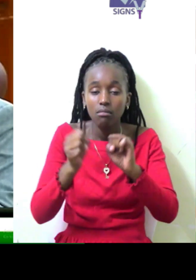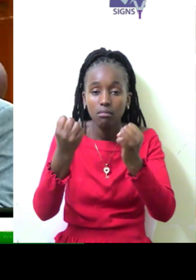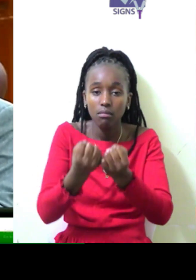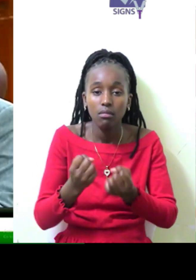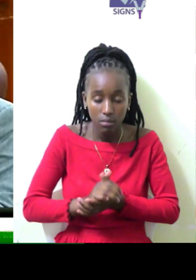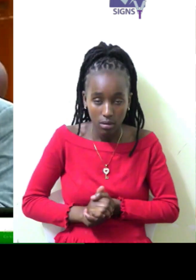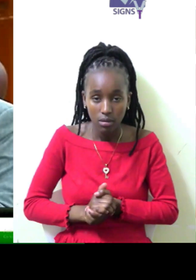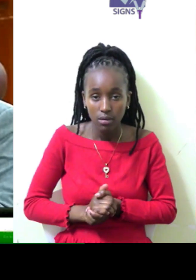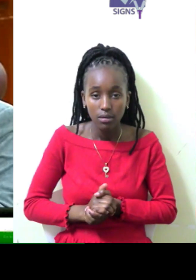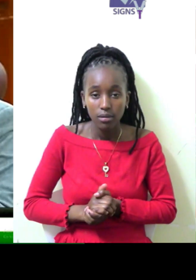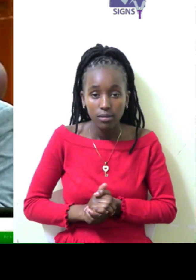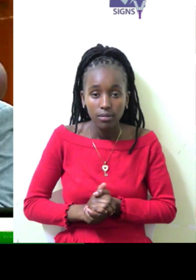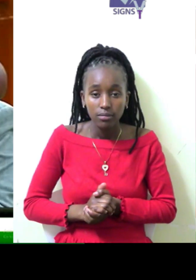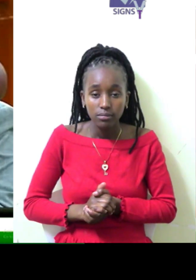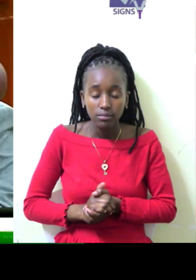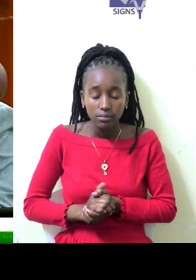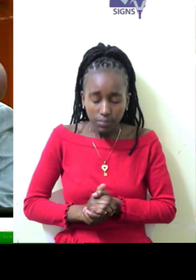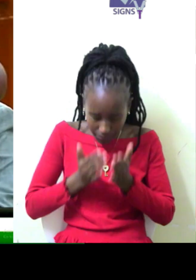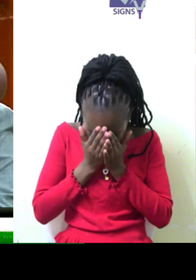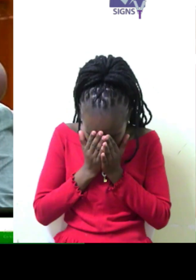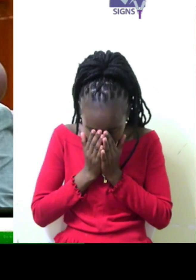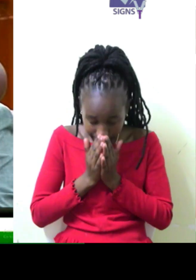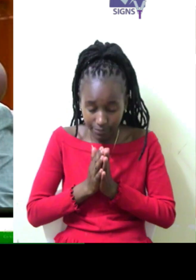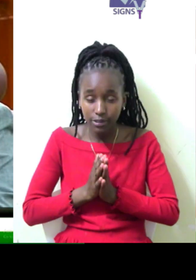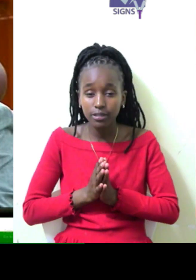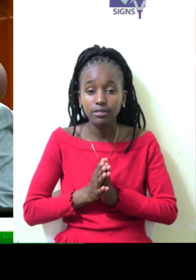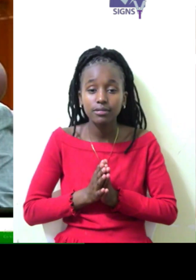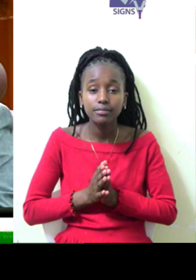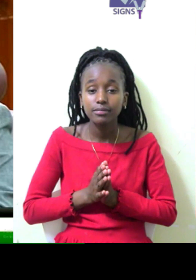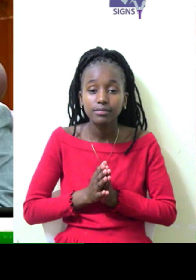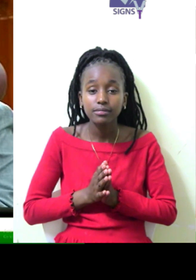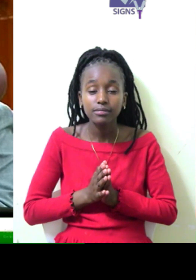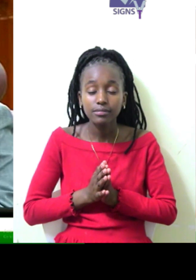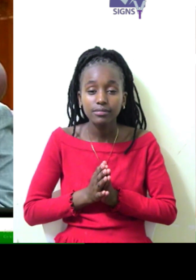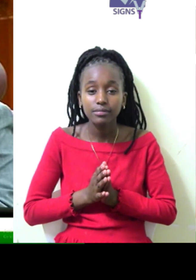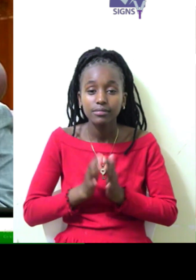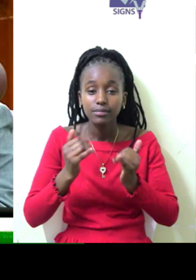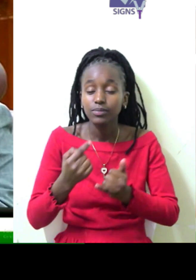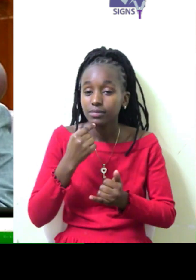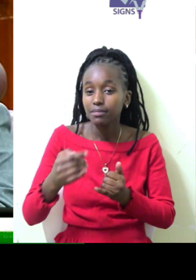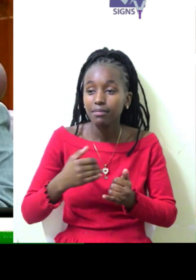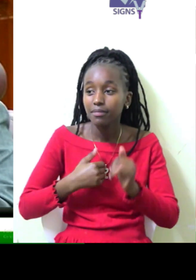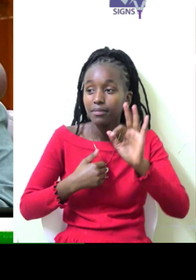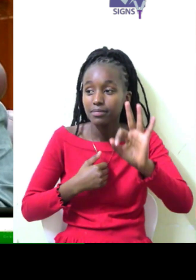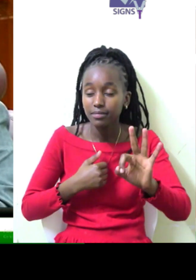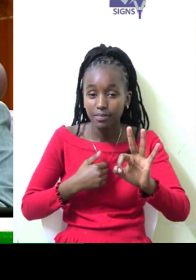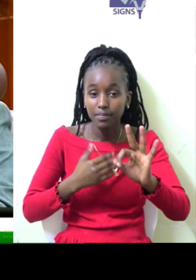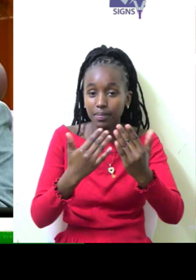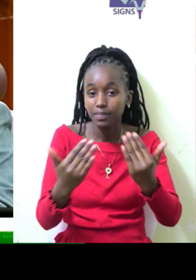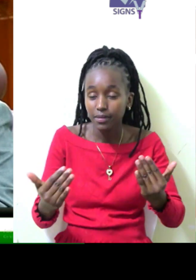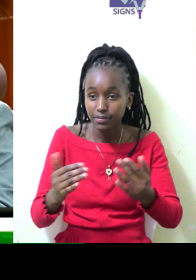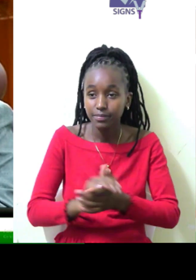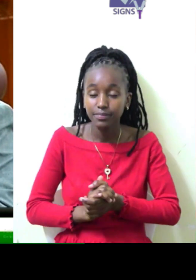had three thematics, Mr. Speaker, that we want to develop Africa with